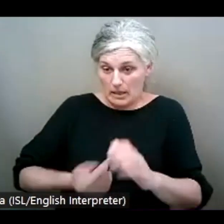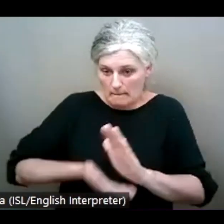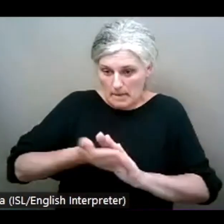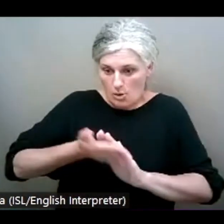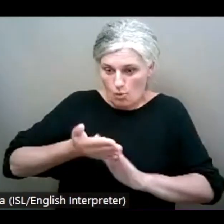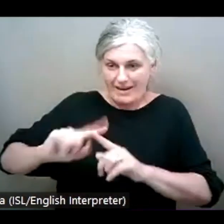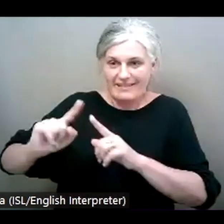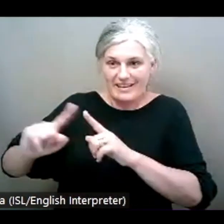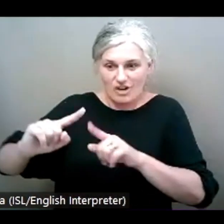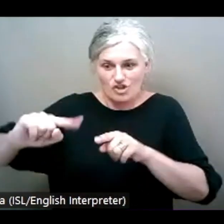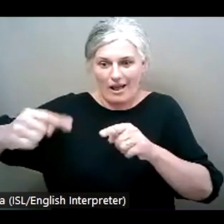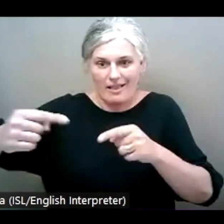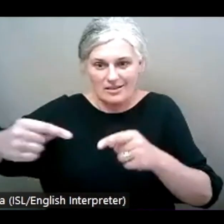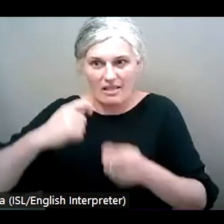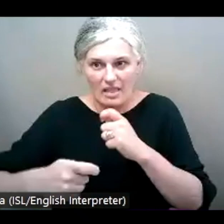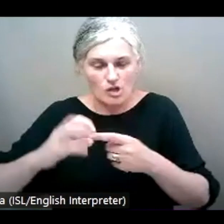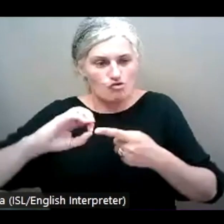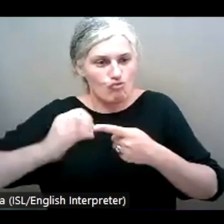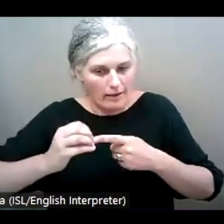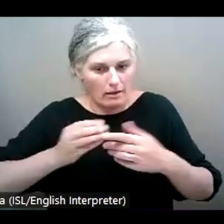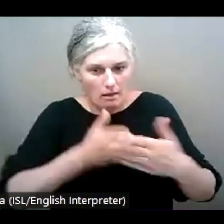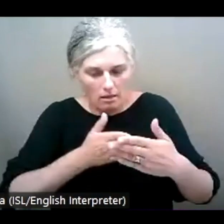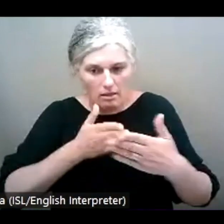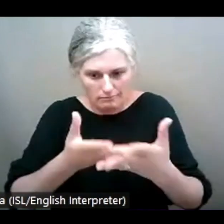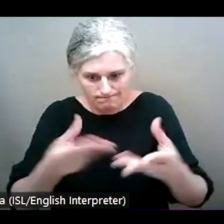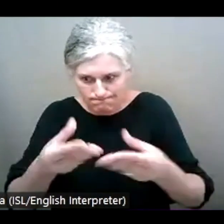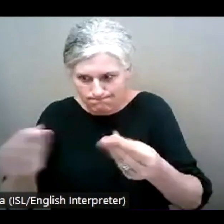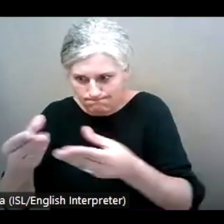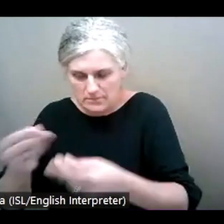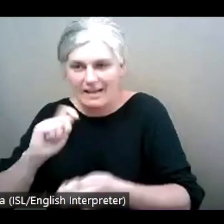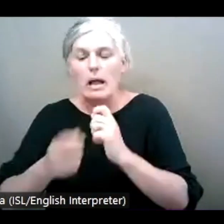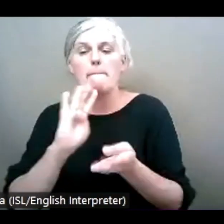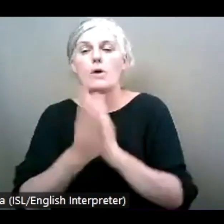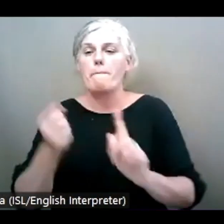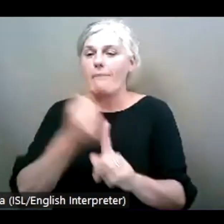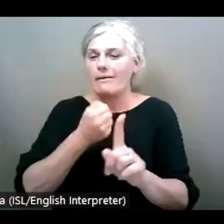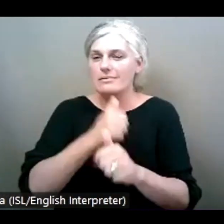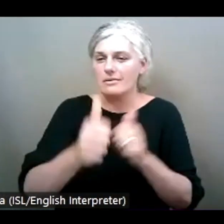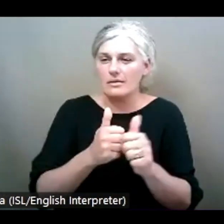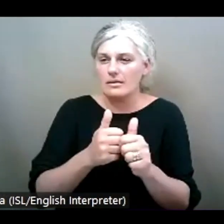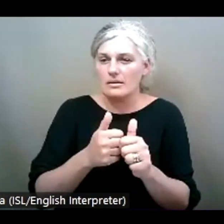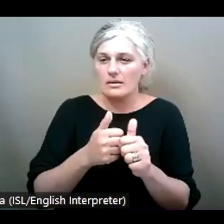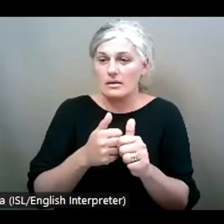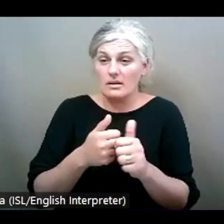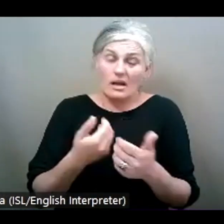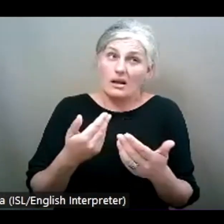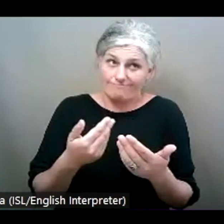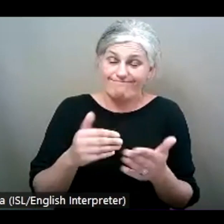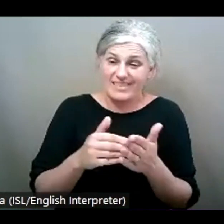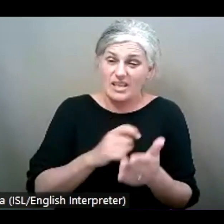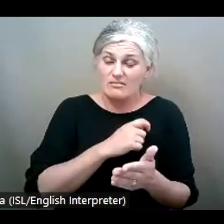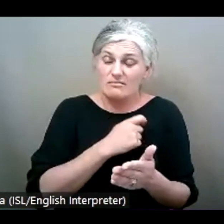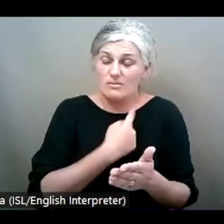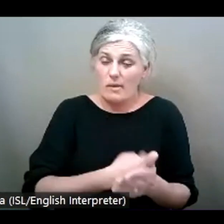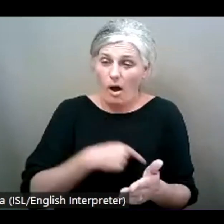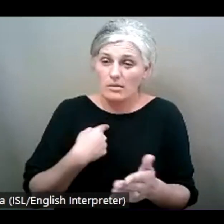And when you push back against that, you start to become the reluctant activist. And I was a reluctant activist. But then you kind of go,